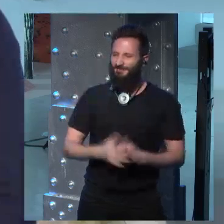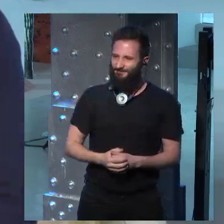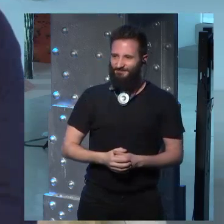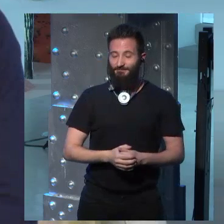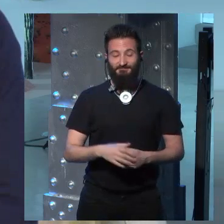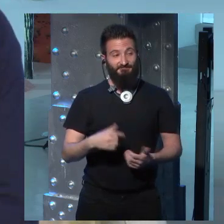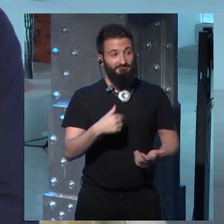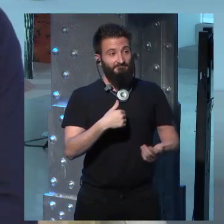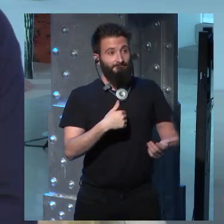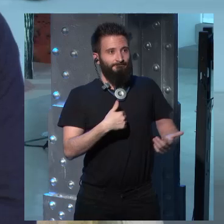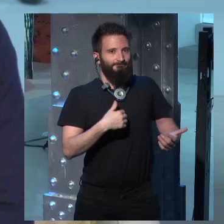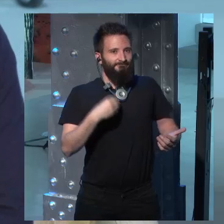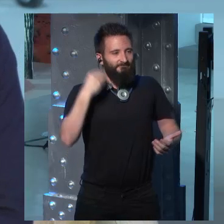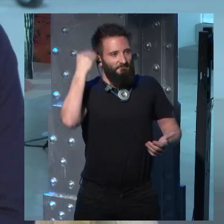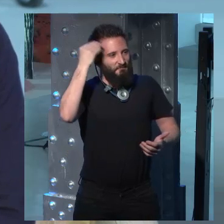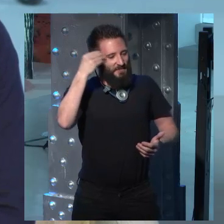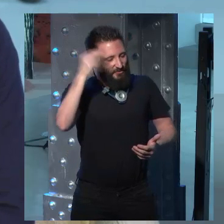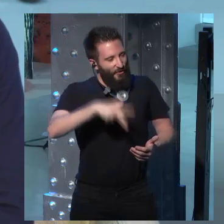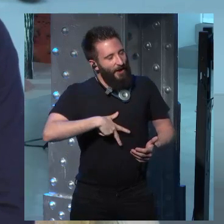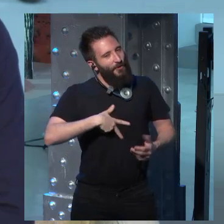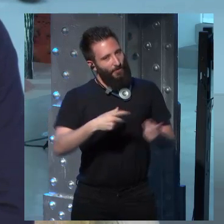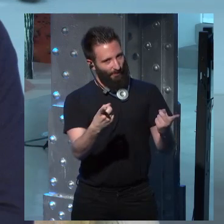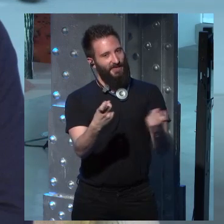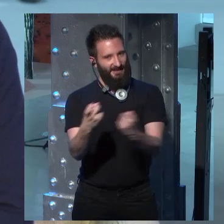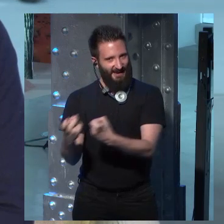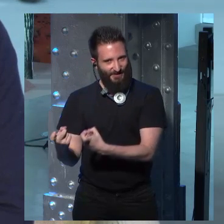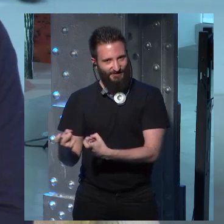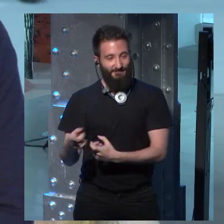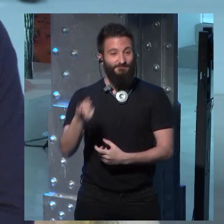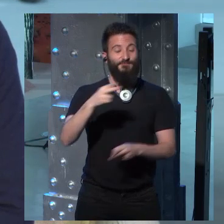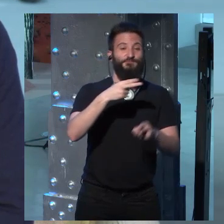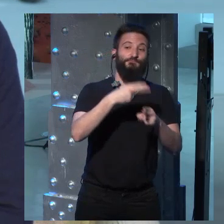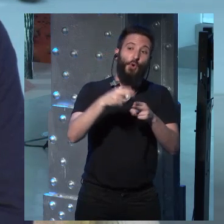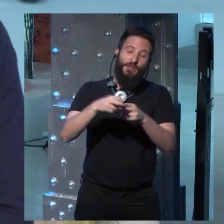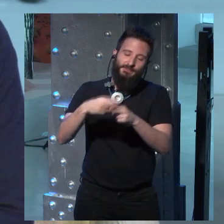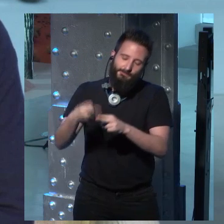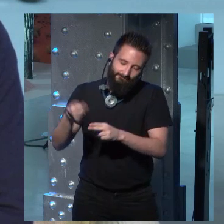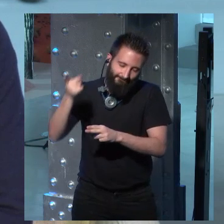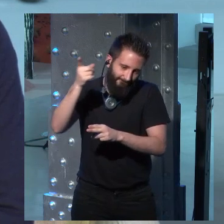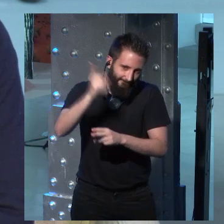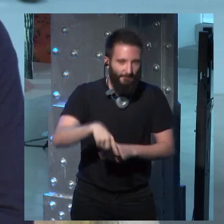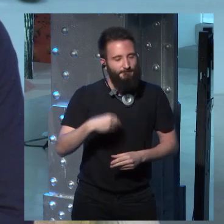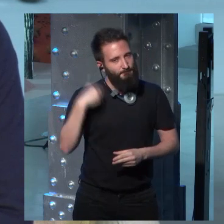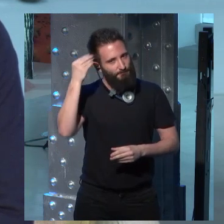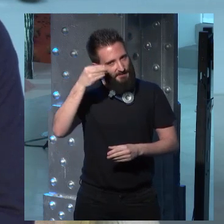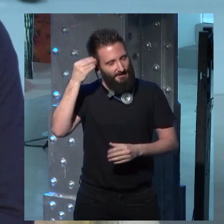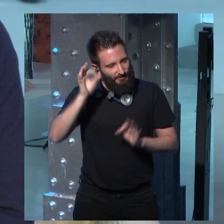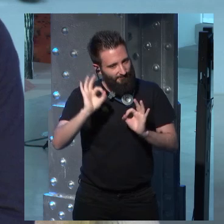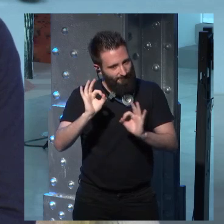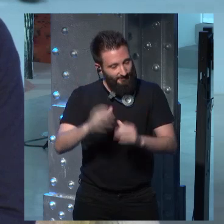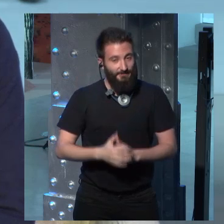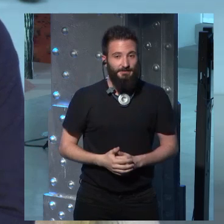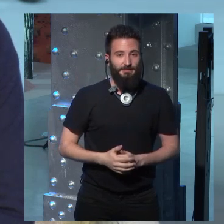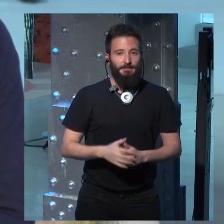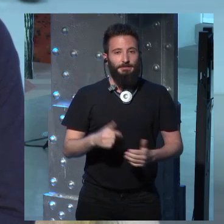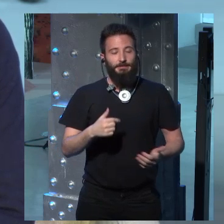I think lawyers are necessary. I also think politicians are necessary. I'm not down with this modern, well,